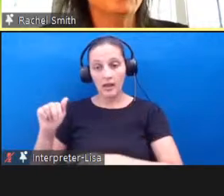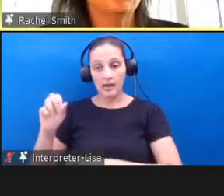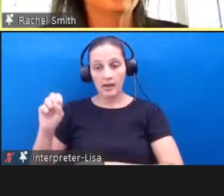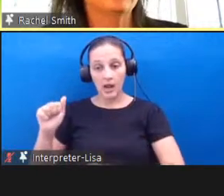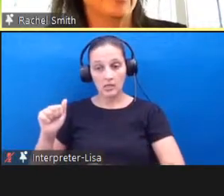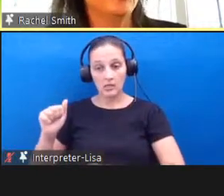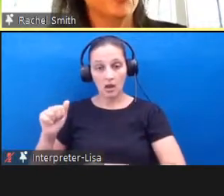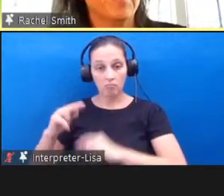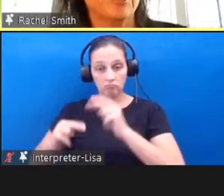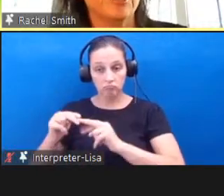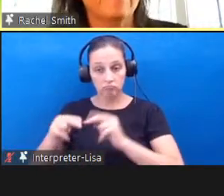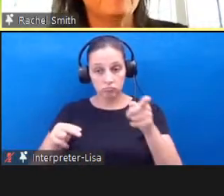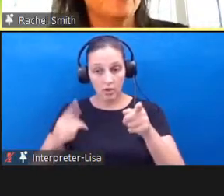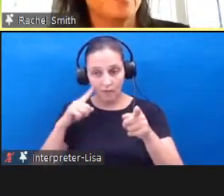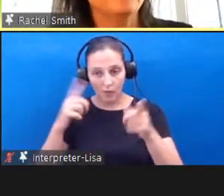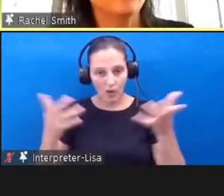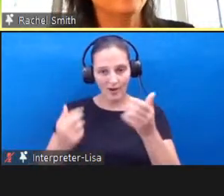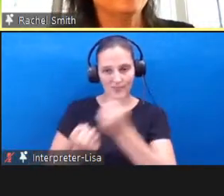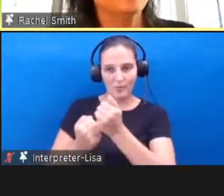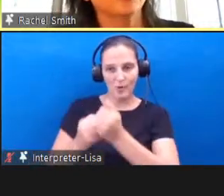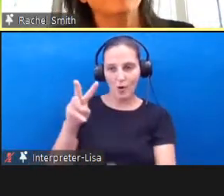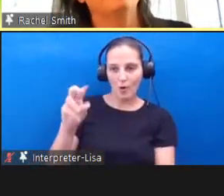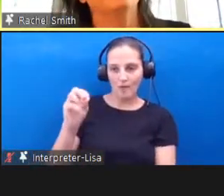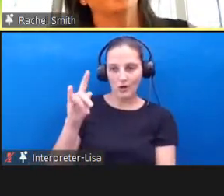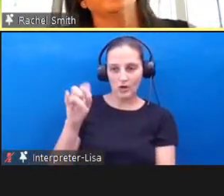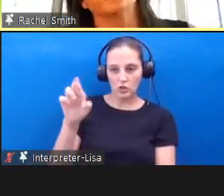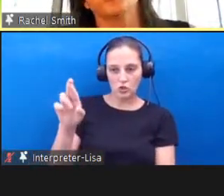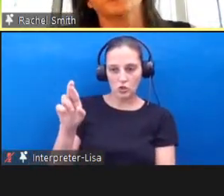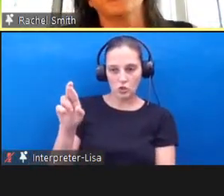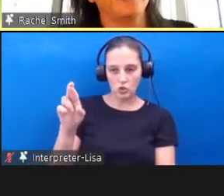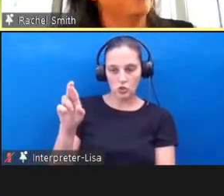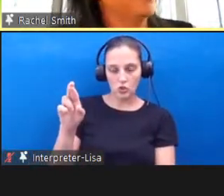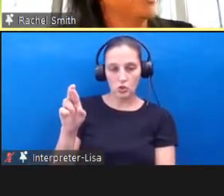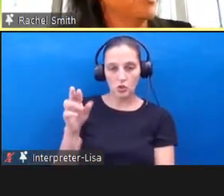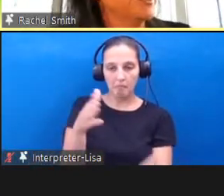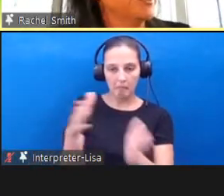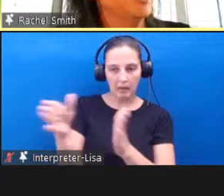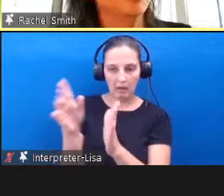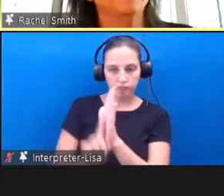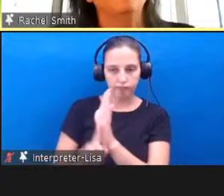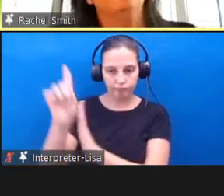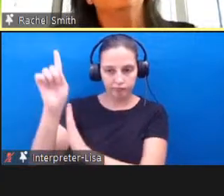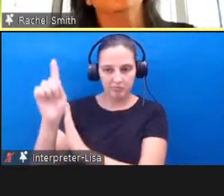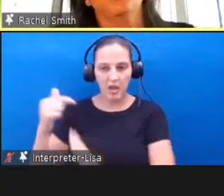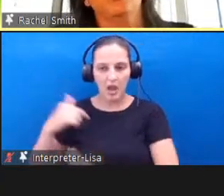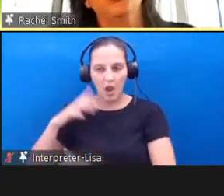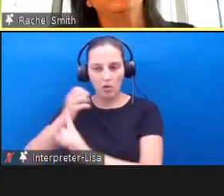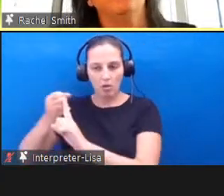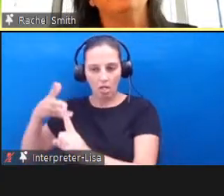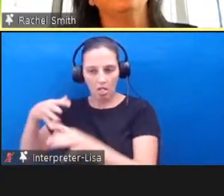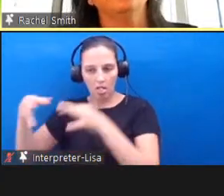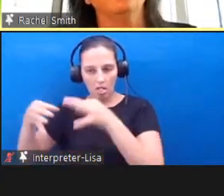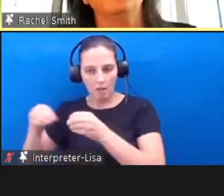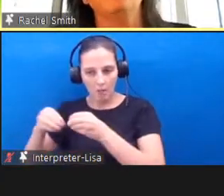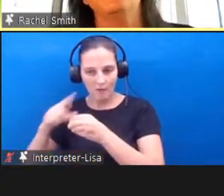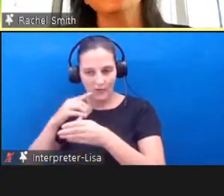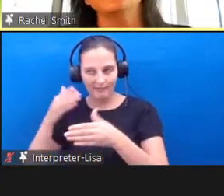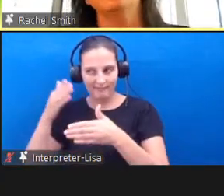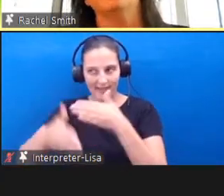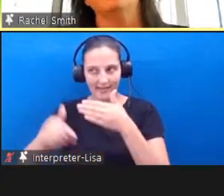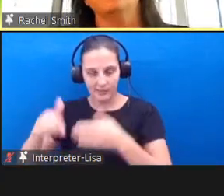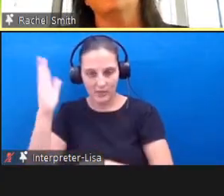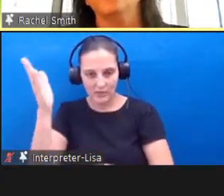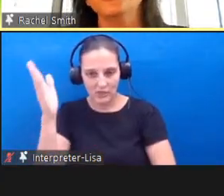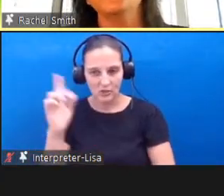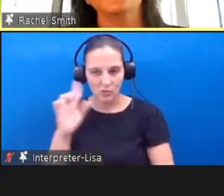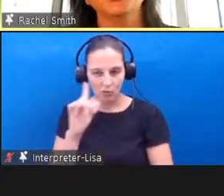actually support the Voyager mission. And I'm going to talk about Voyager towards the end of this presentation, so I'll hold off a little bit. But